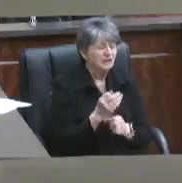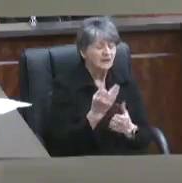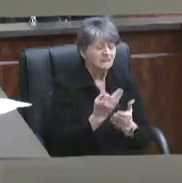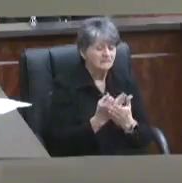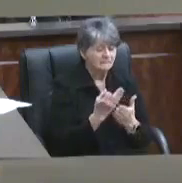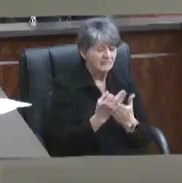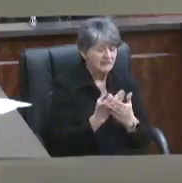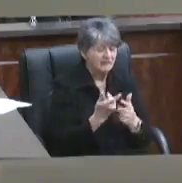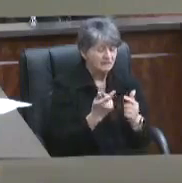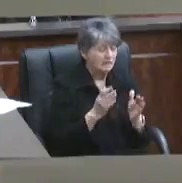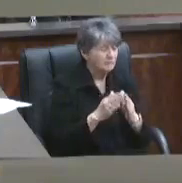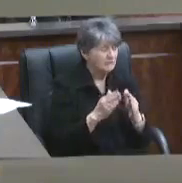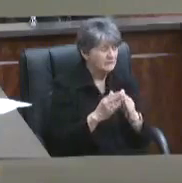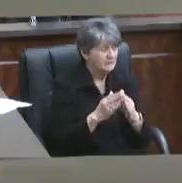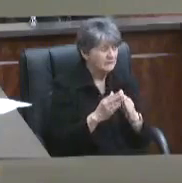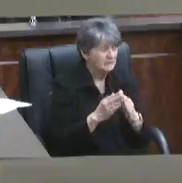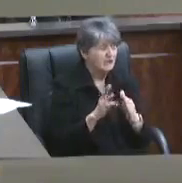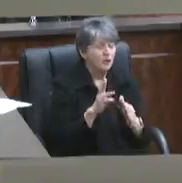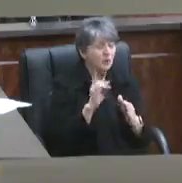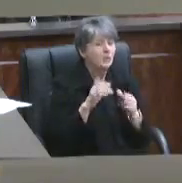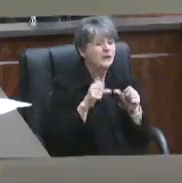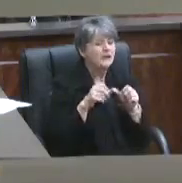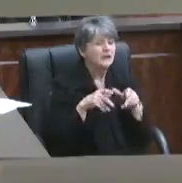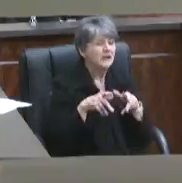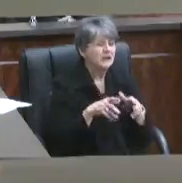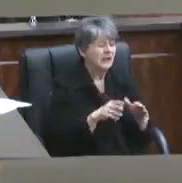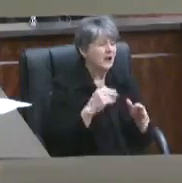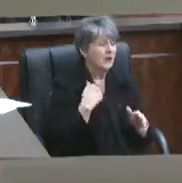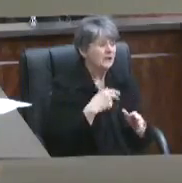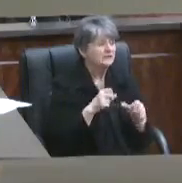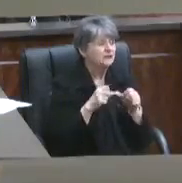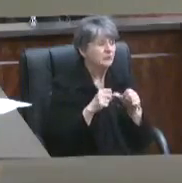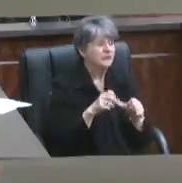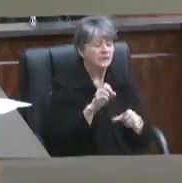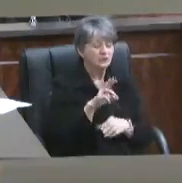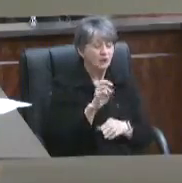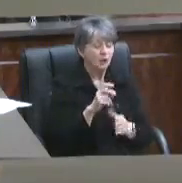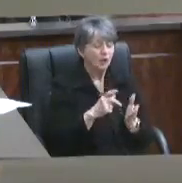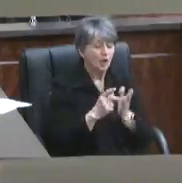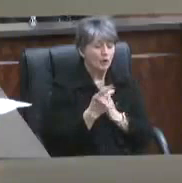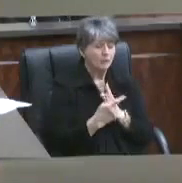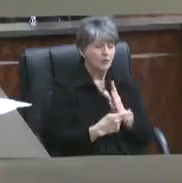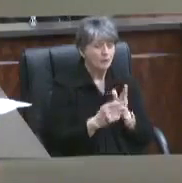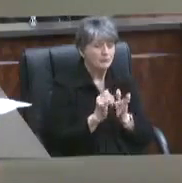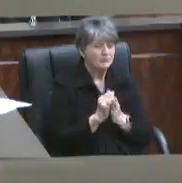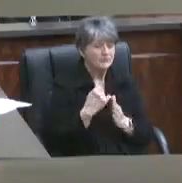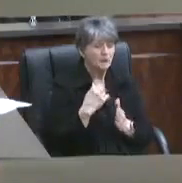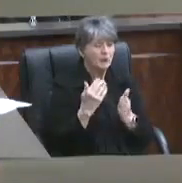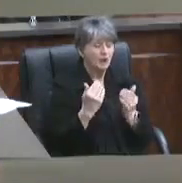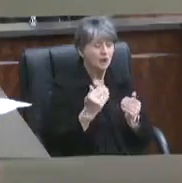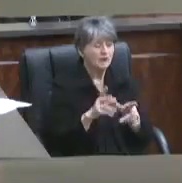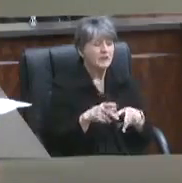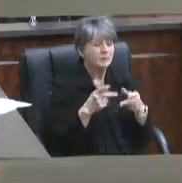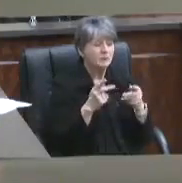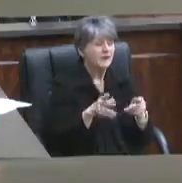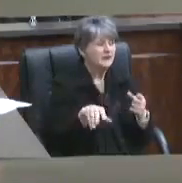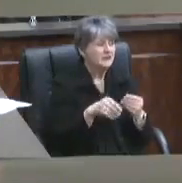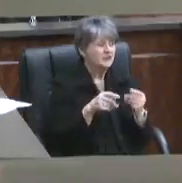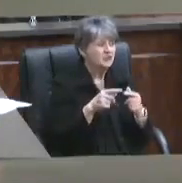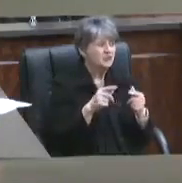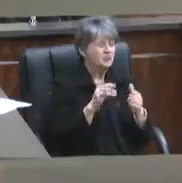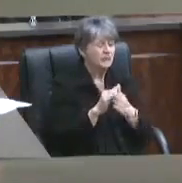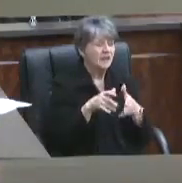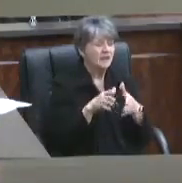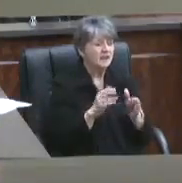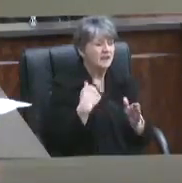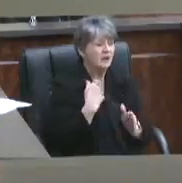from the city would allow us to maintain the core programs that we currently provide, and in addition to that, allow us to retain